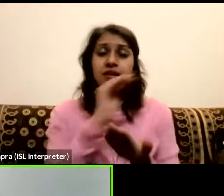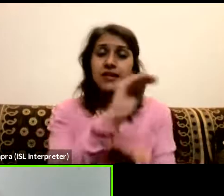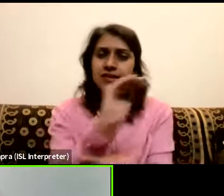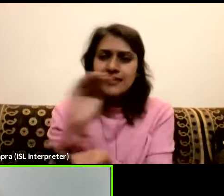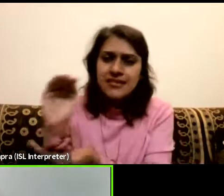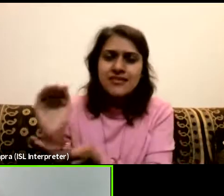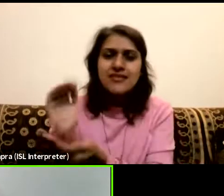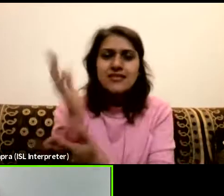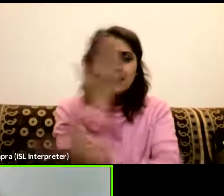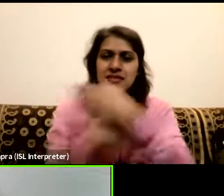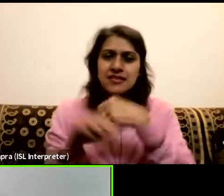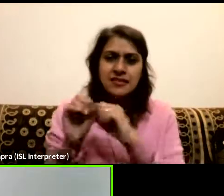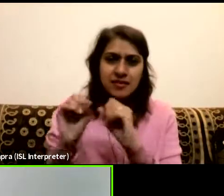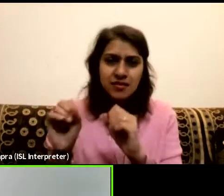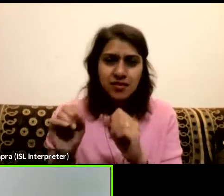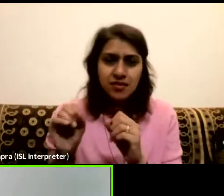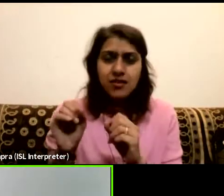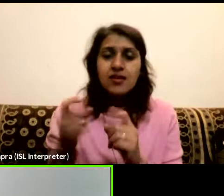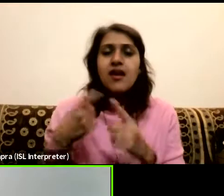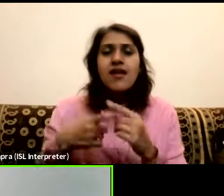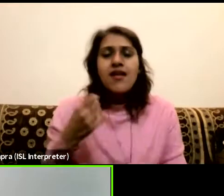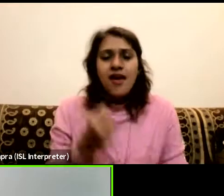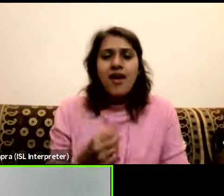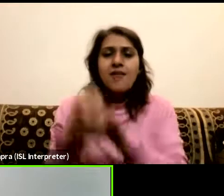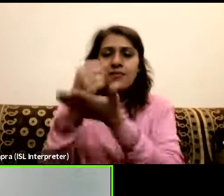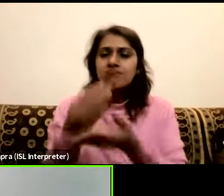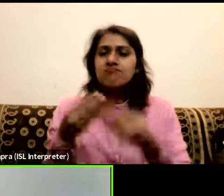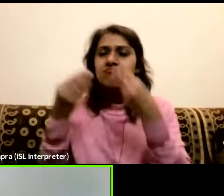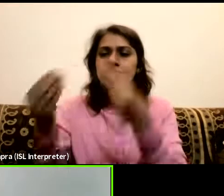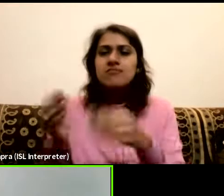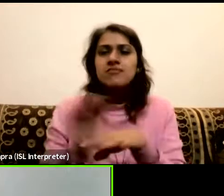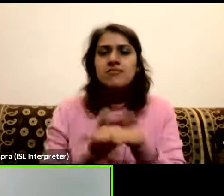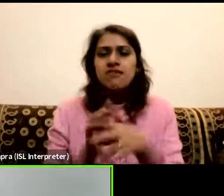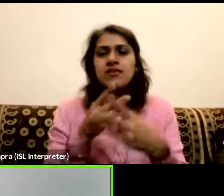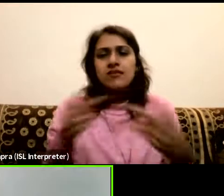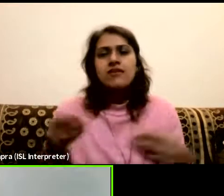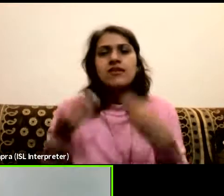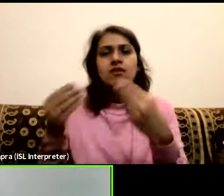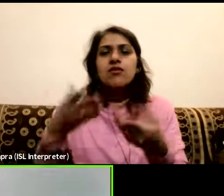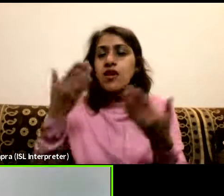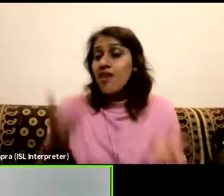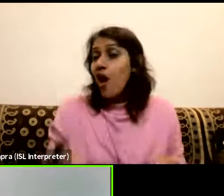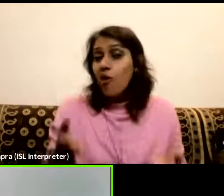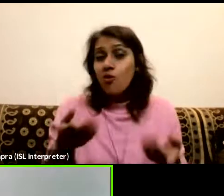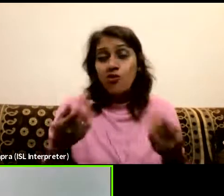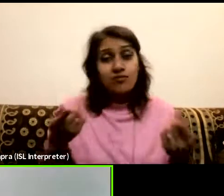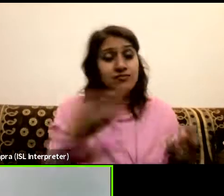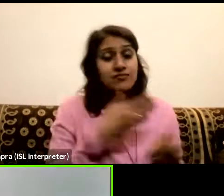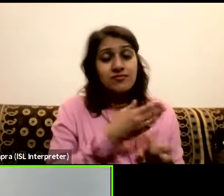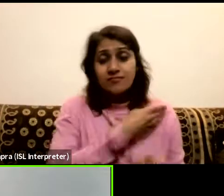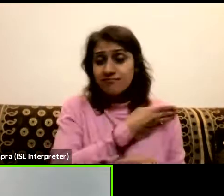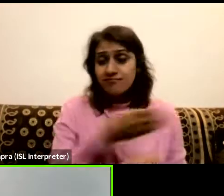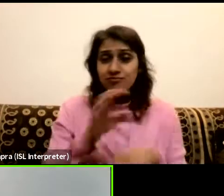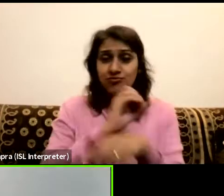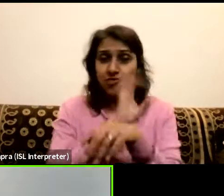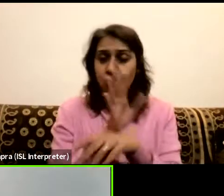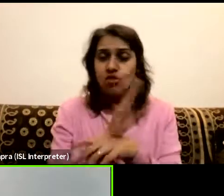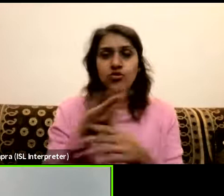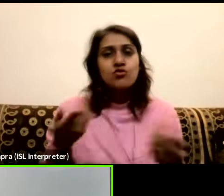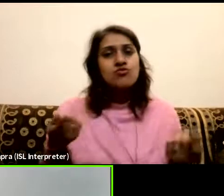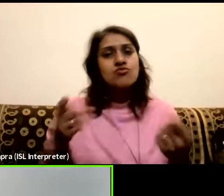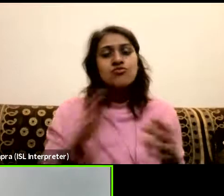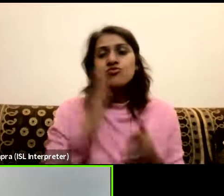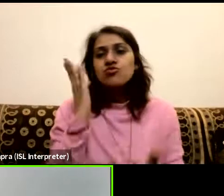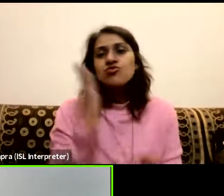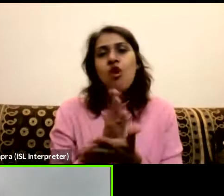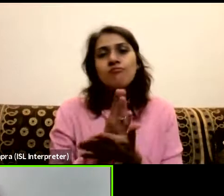disabilities, as others, rehabilitation services have stopped. Medical intervention, therapeutic intervention,